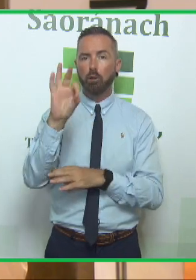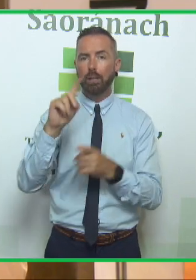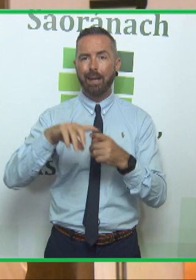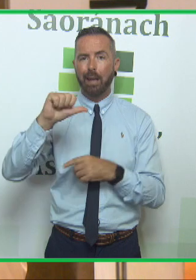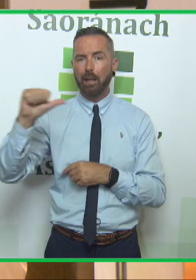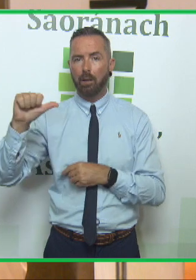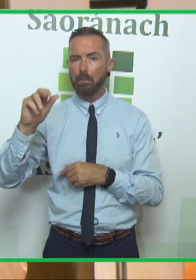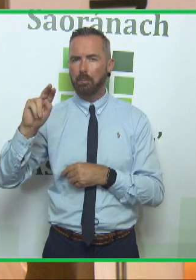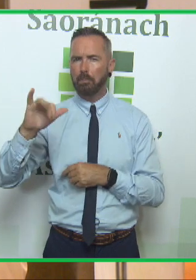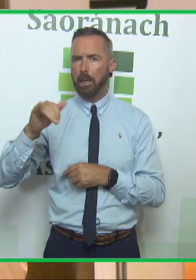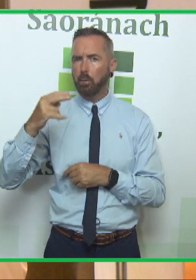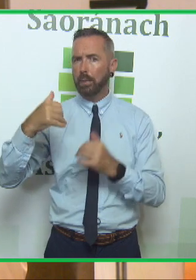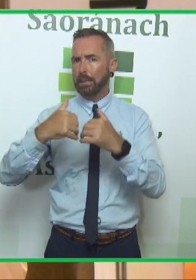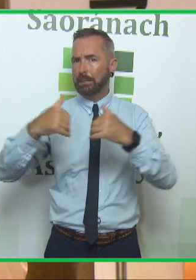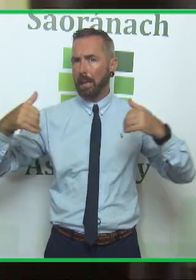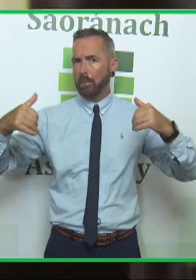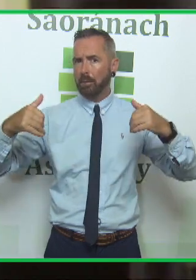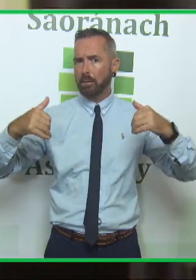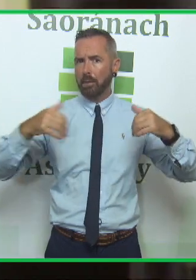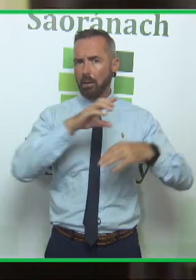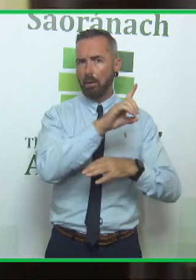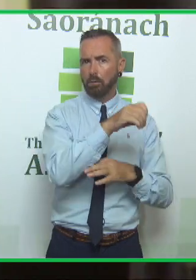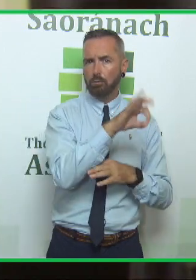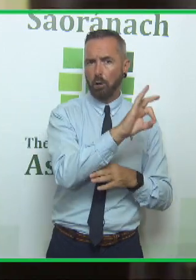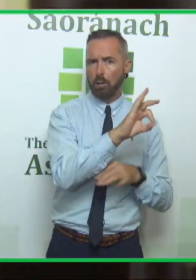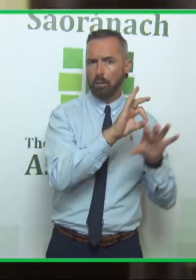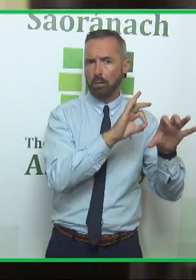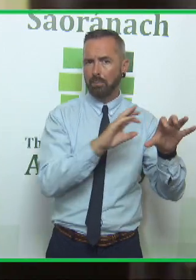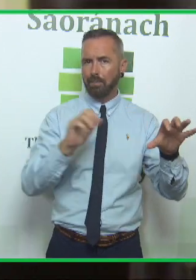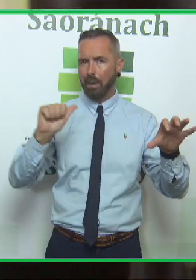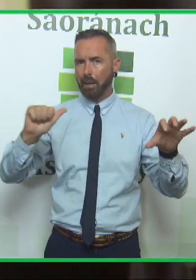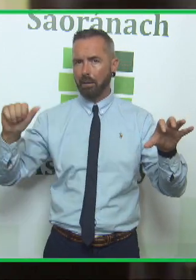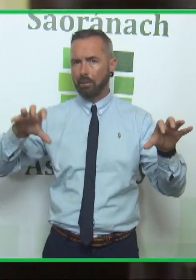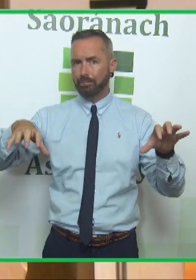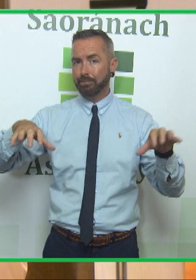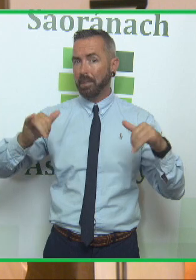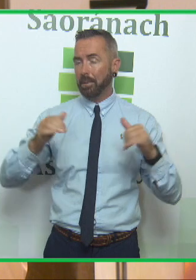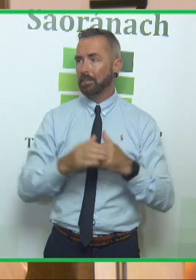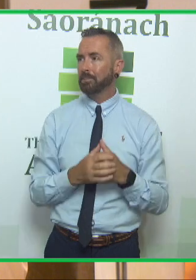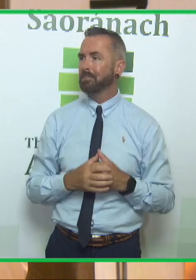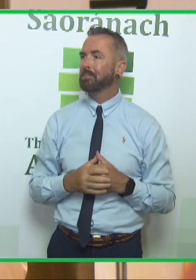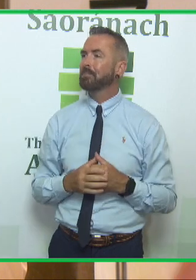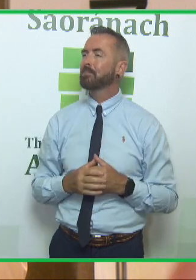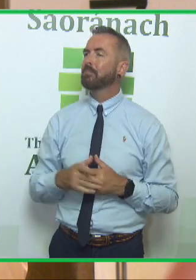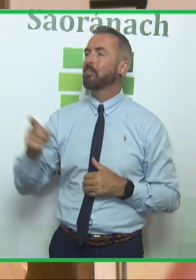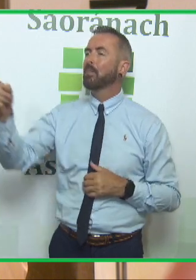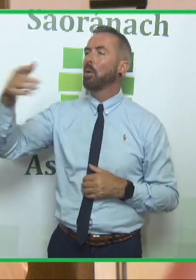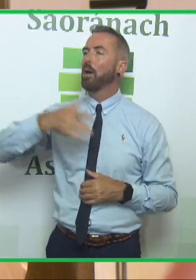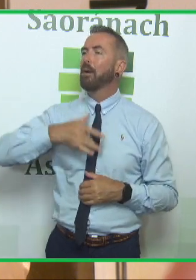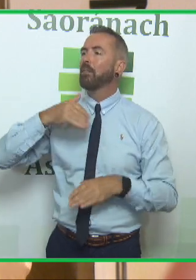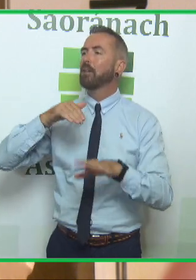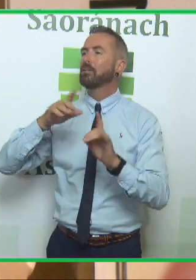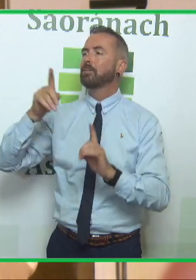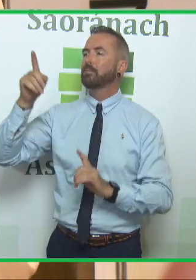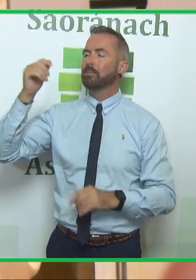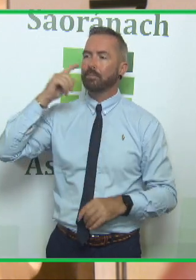one separately for alcohol, but this is about drugs, and maybe we do need to look at what... I think what the problem is that even people